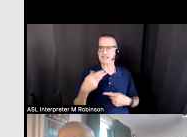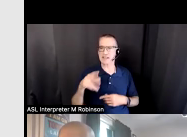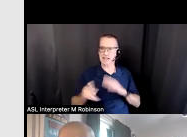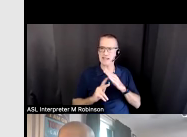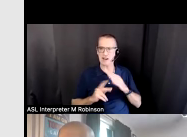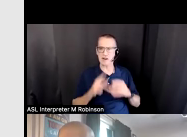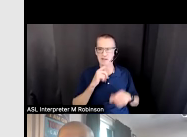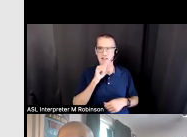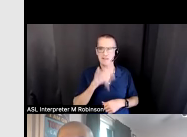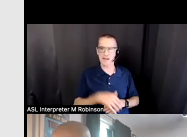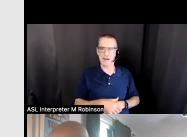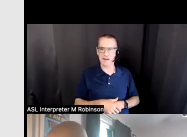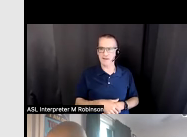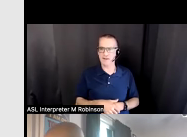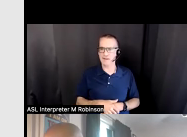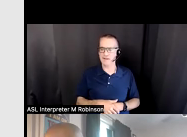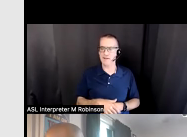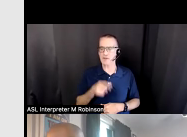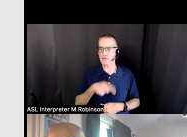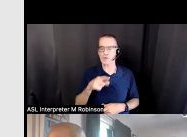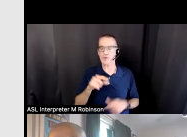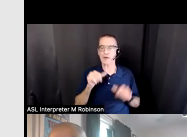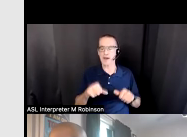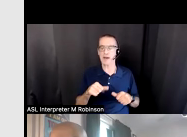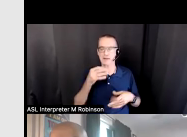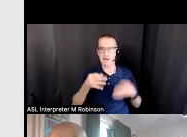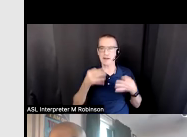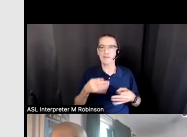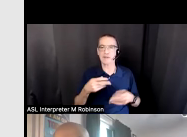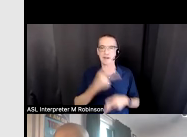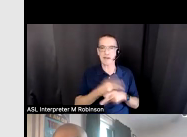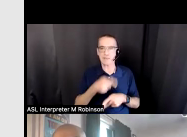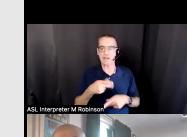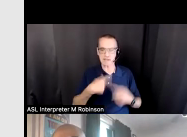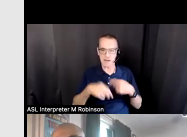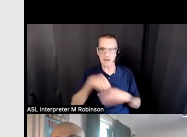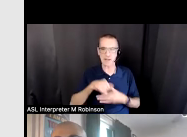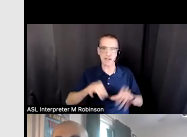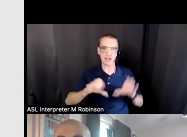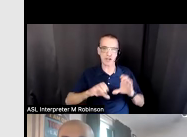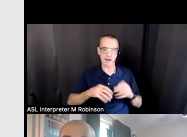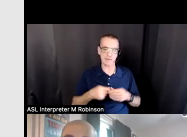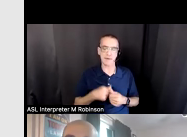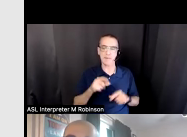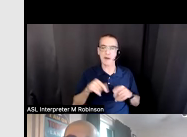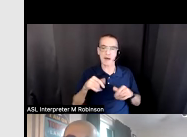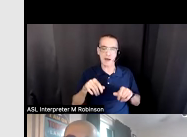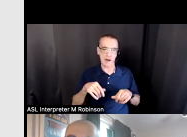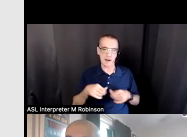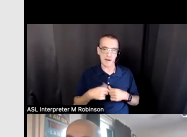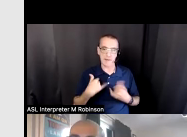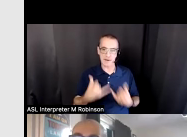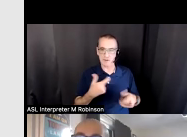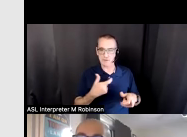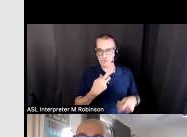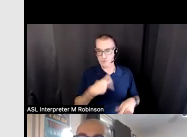it. So you guys can definitely keep these coming in the chat, but as I'm just gonna switch gears